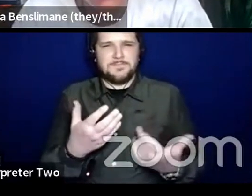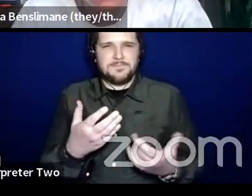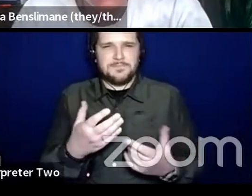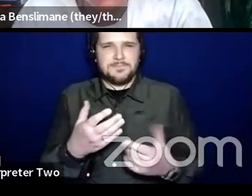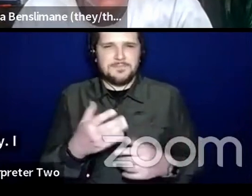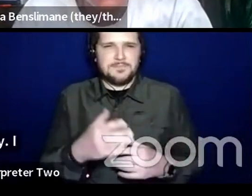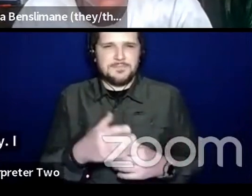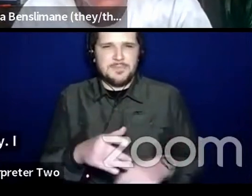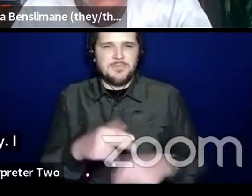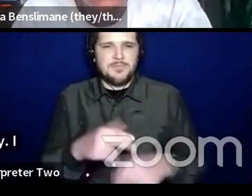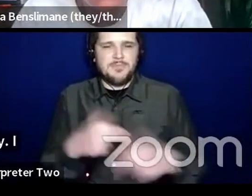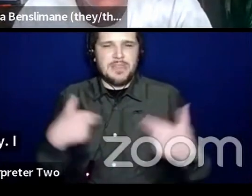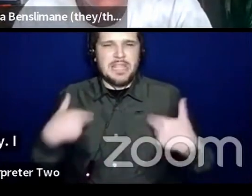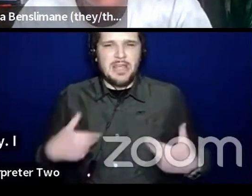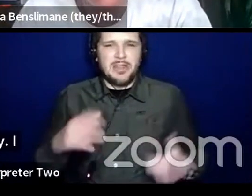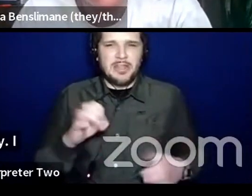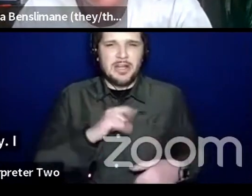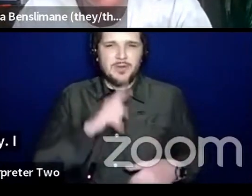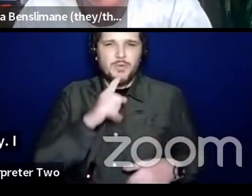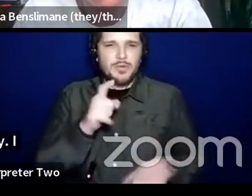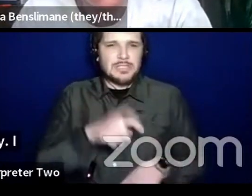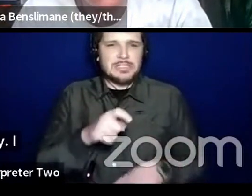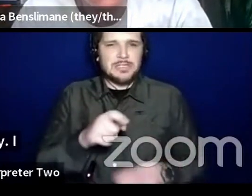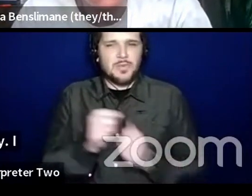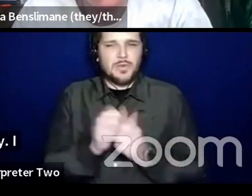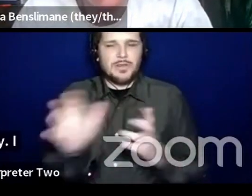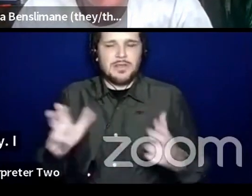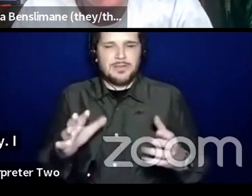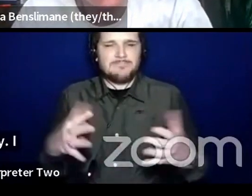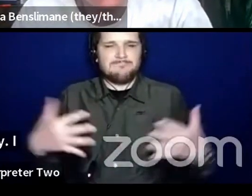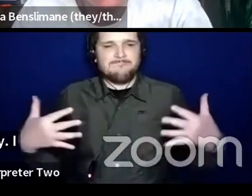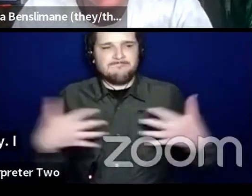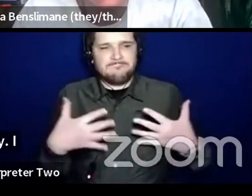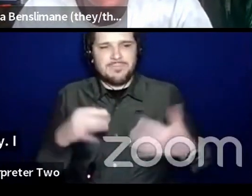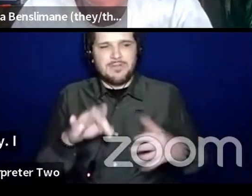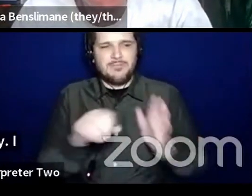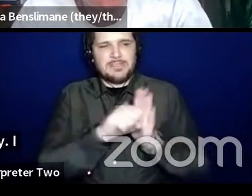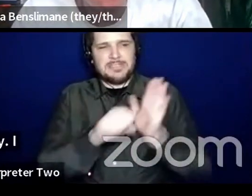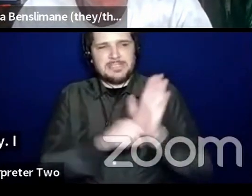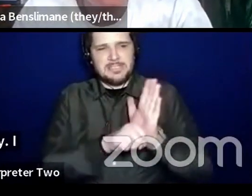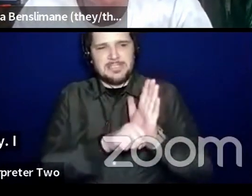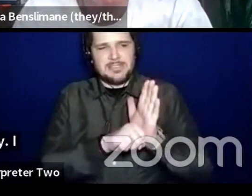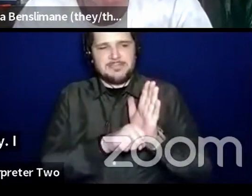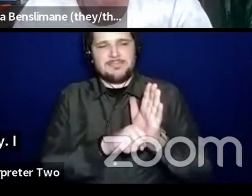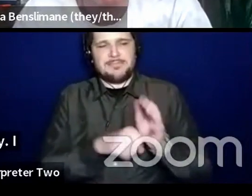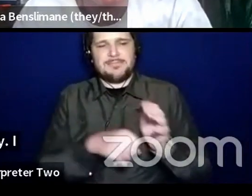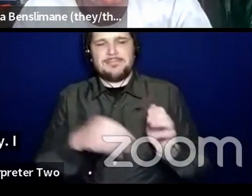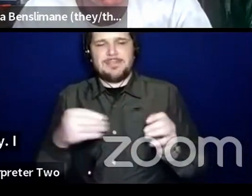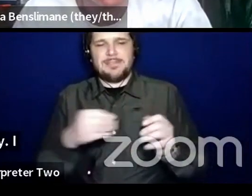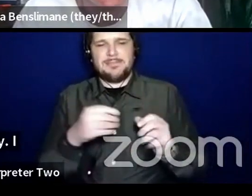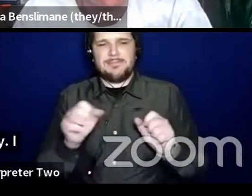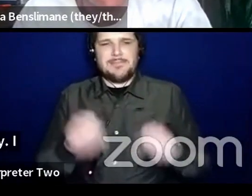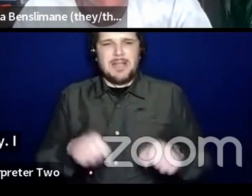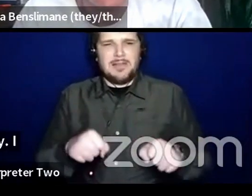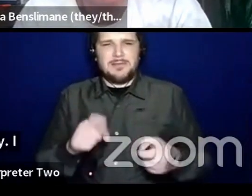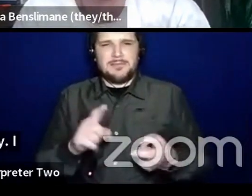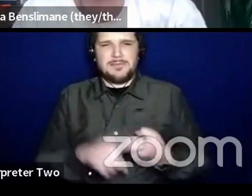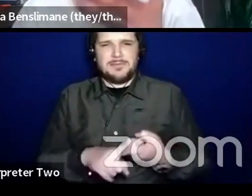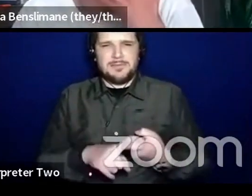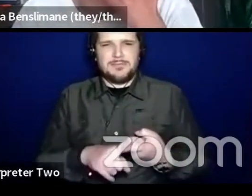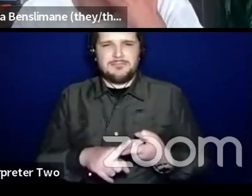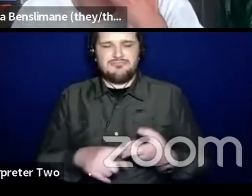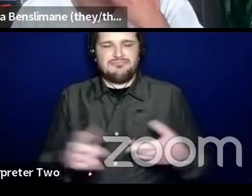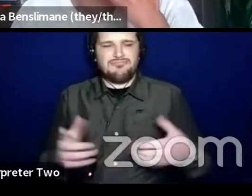like healthcare that I need without fear of the state, and like being able to just fucking